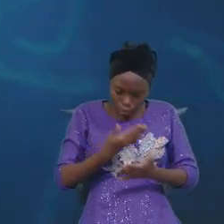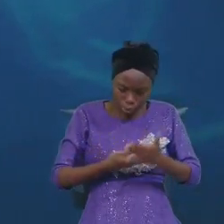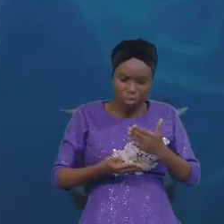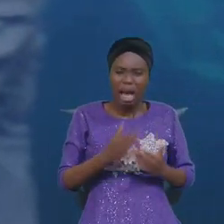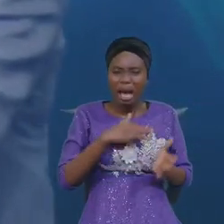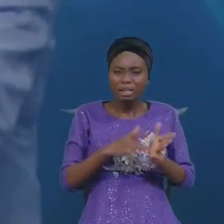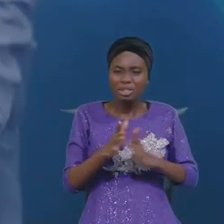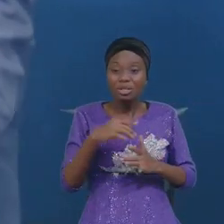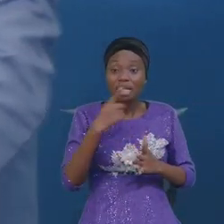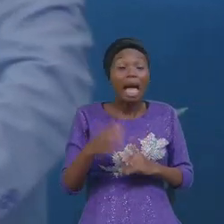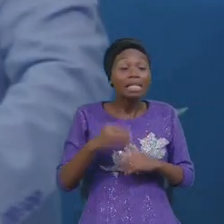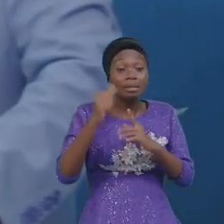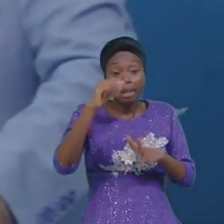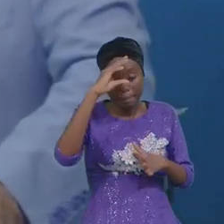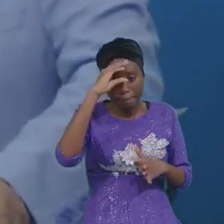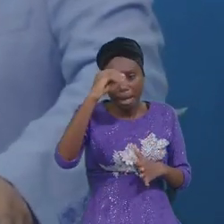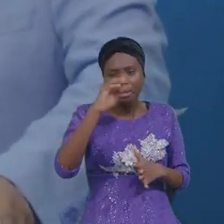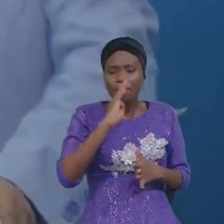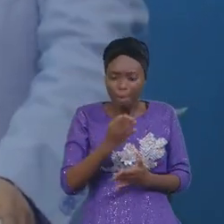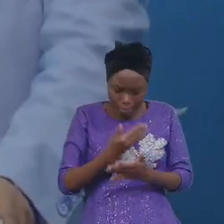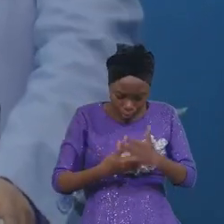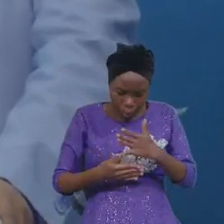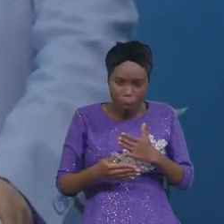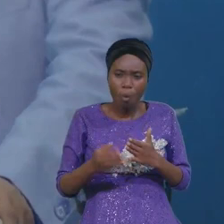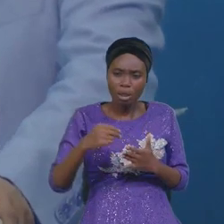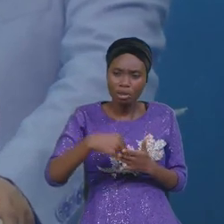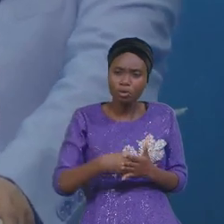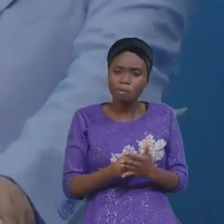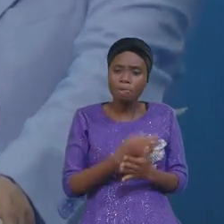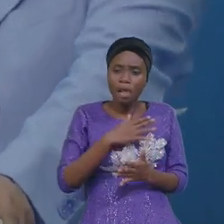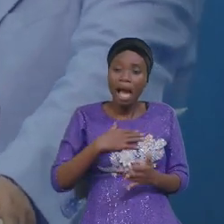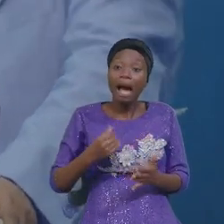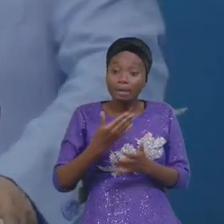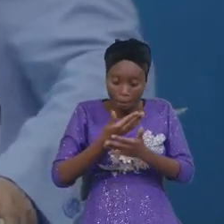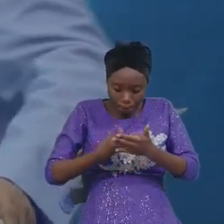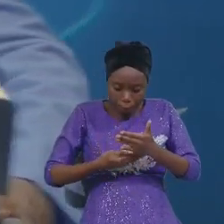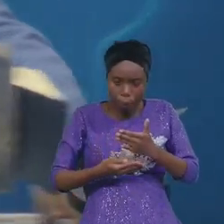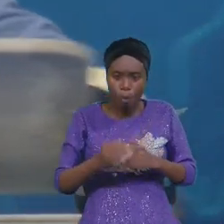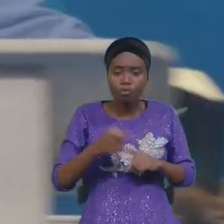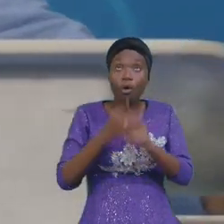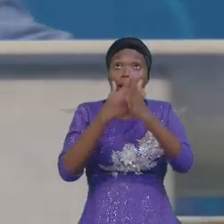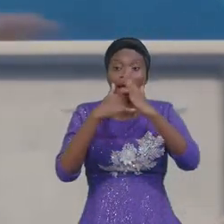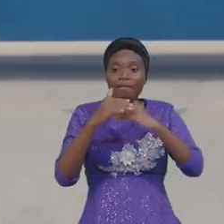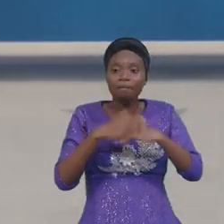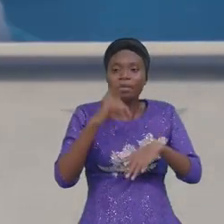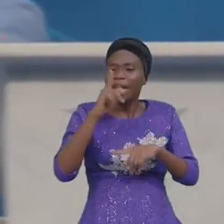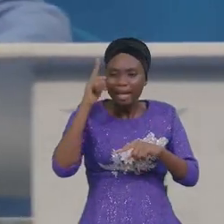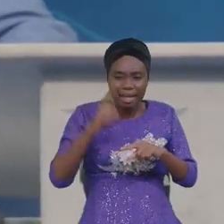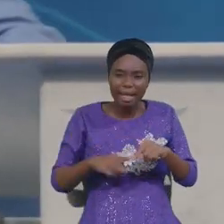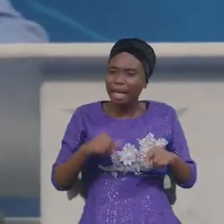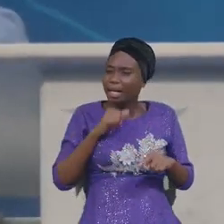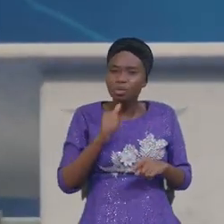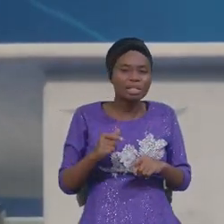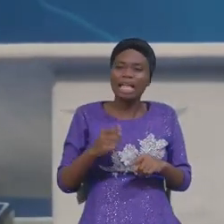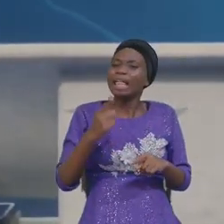said, except a man be born anew and born from heaven, he cannot taste,